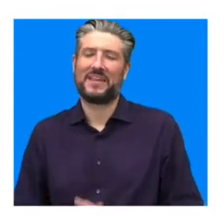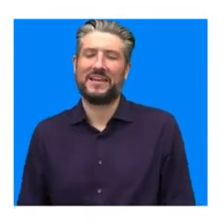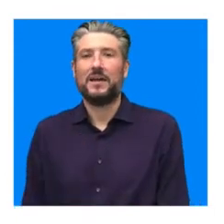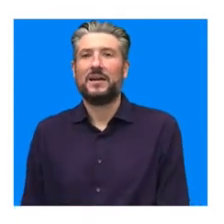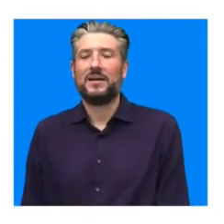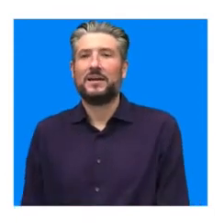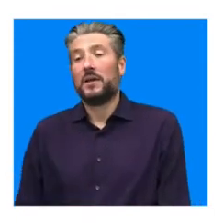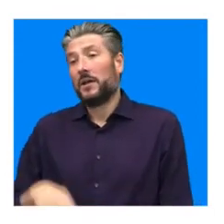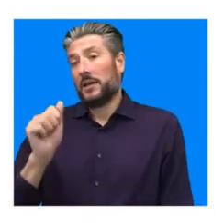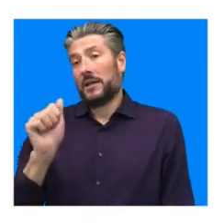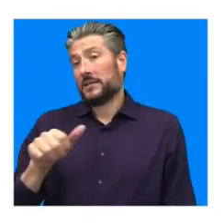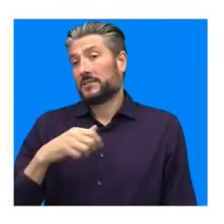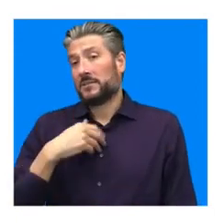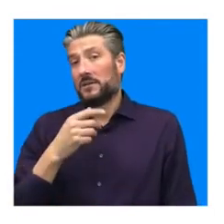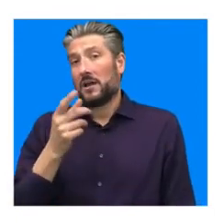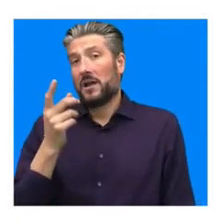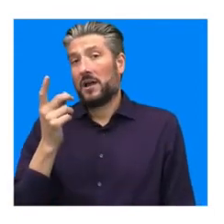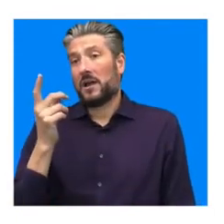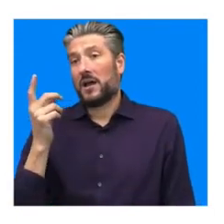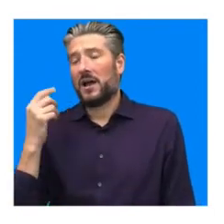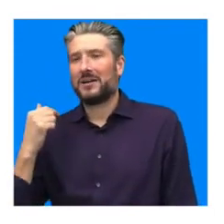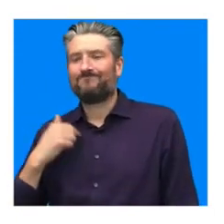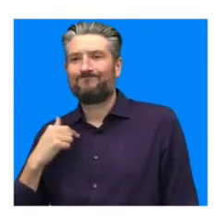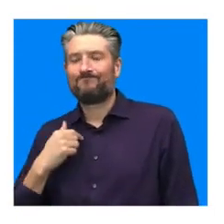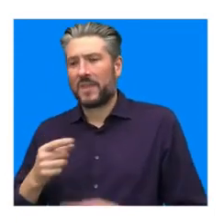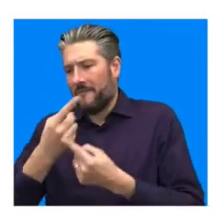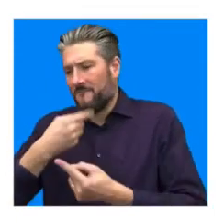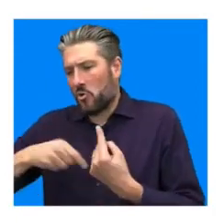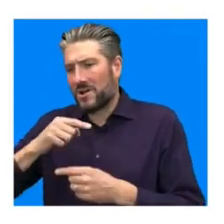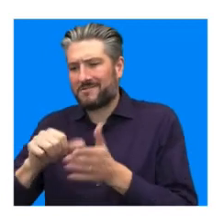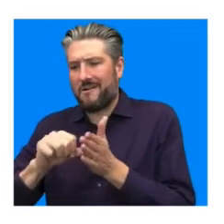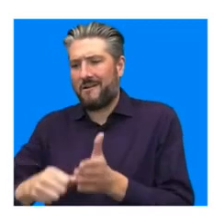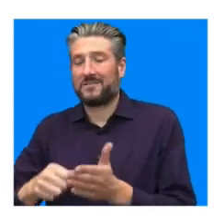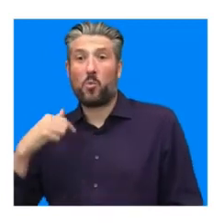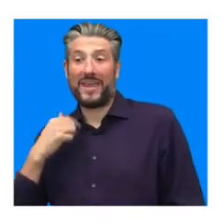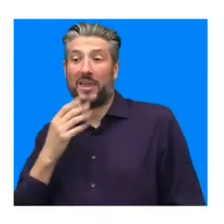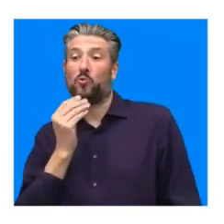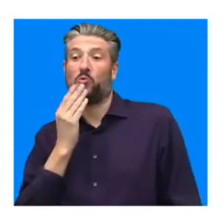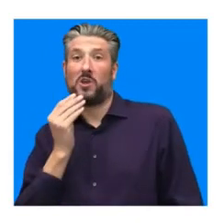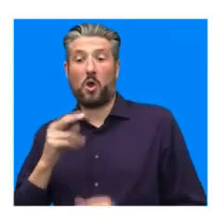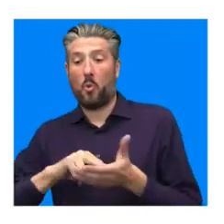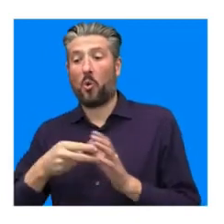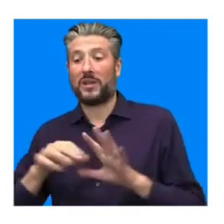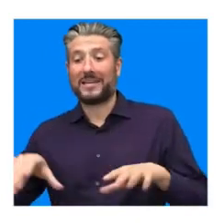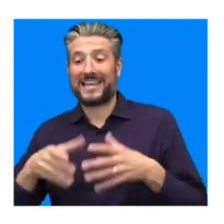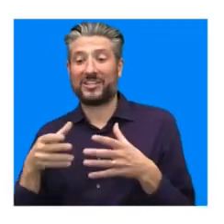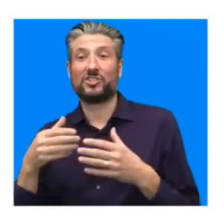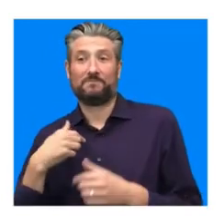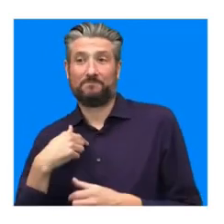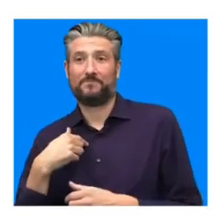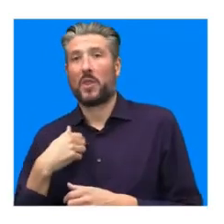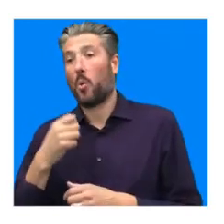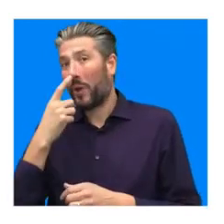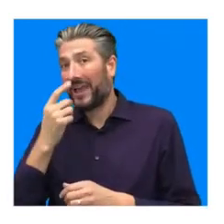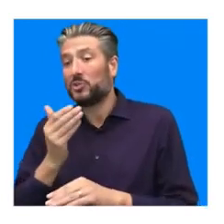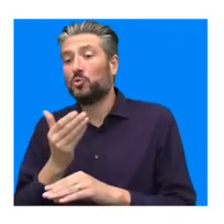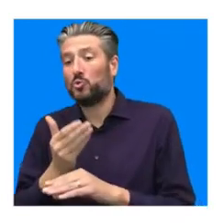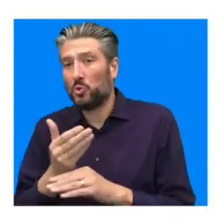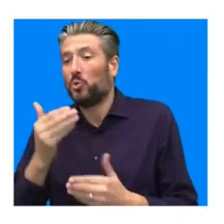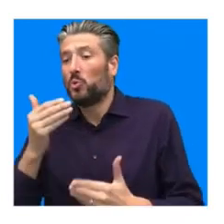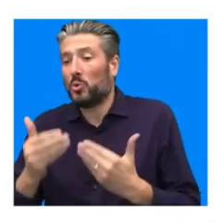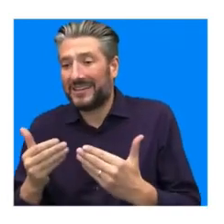think it becomes quite hard for us because we're a user organization, and there's only so much we can do to encourage broadcasters to